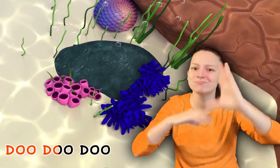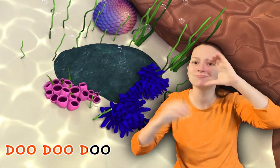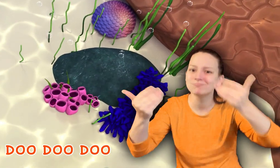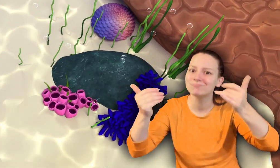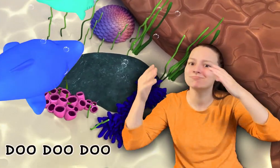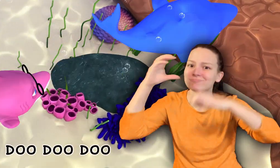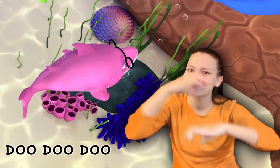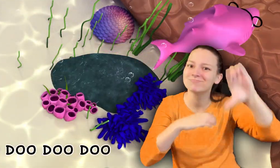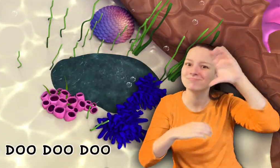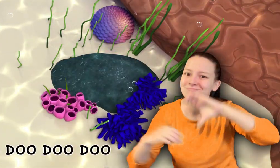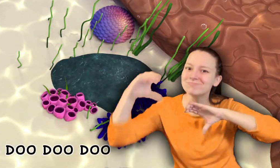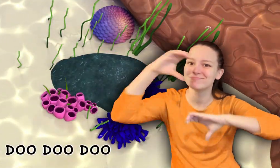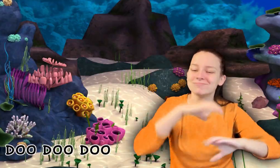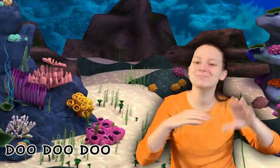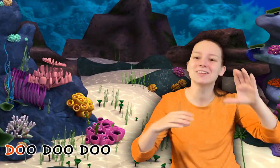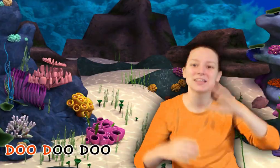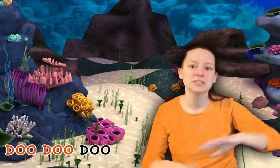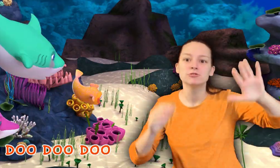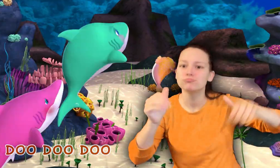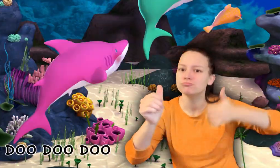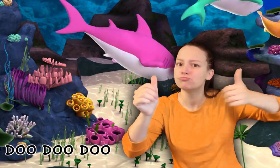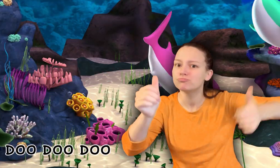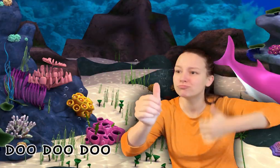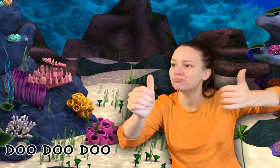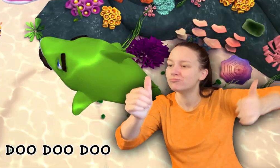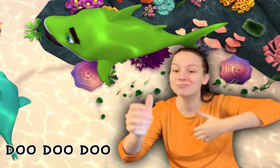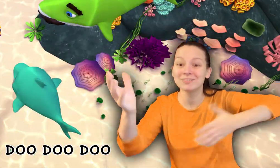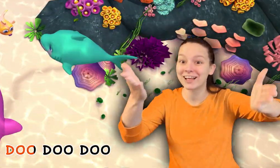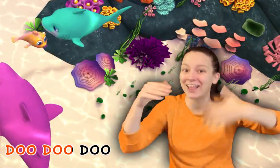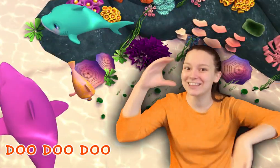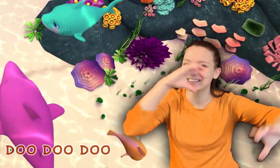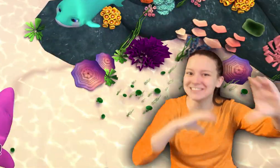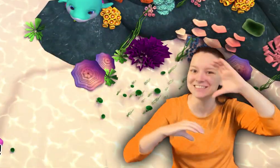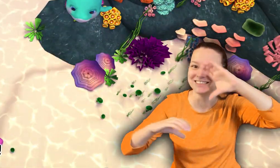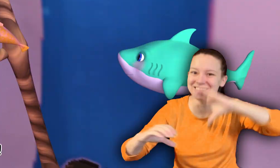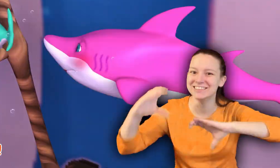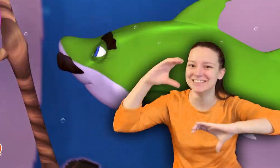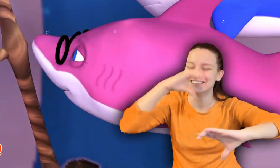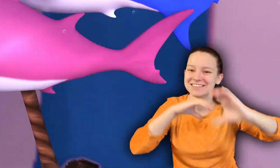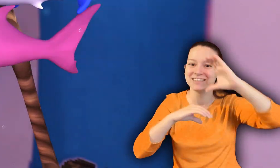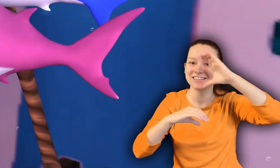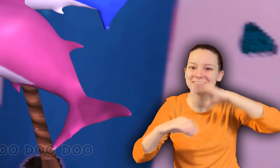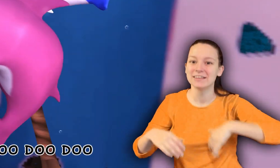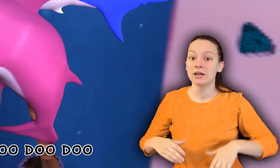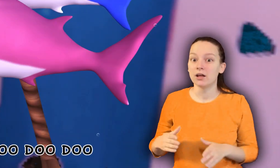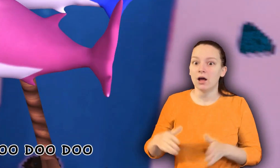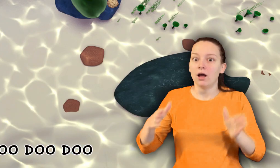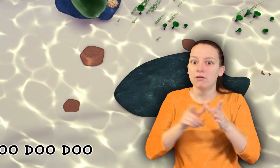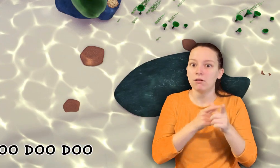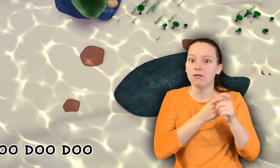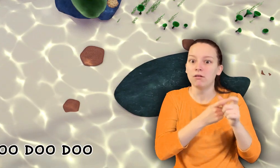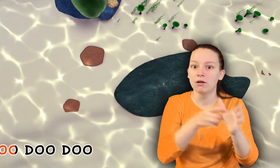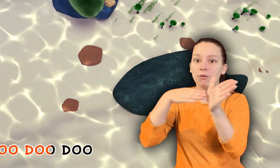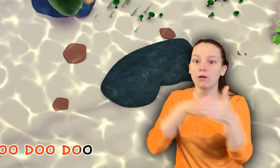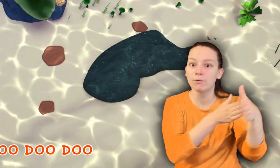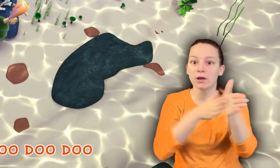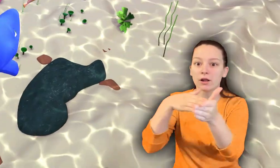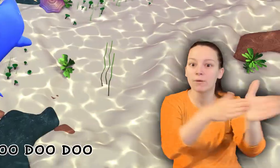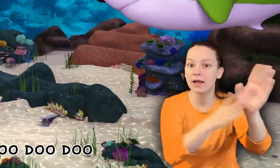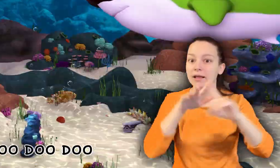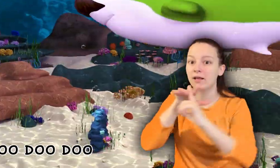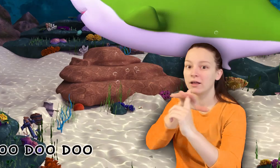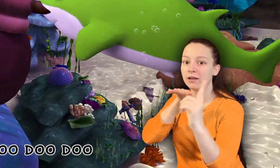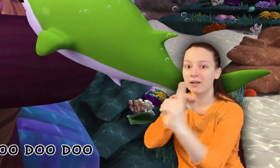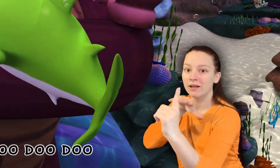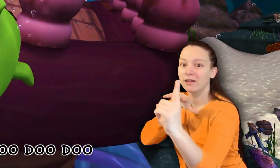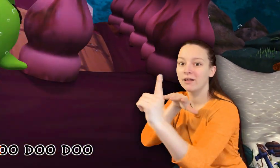hunt, let's go hunt, let's go hunt, let's go hunt. Run away,